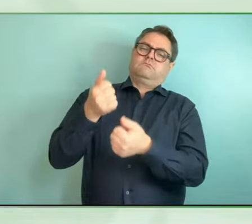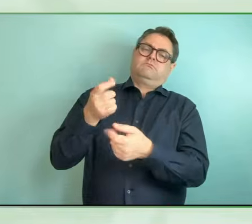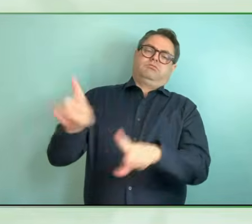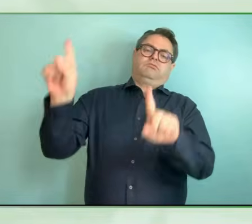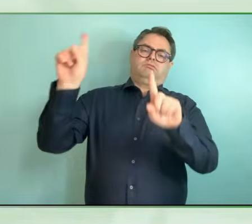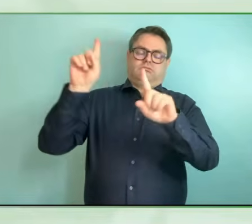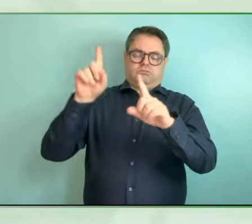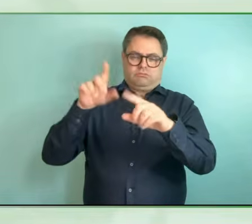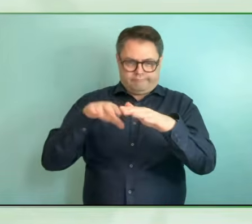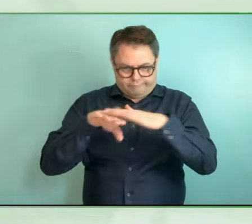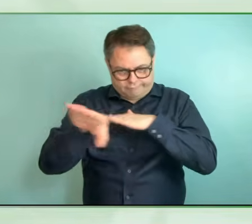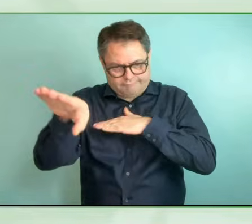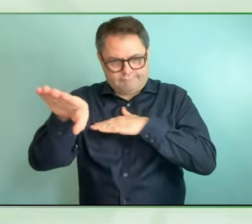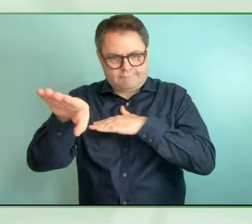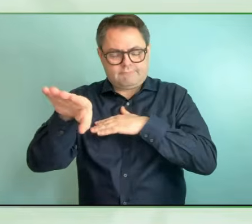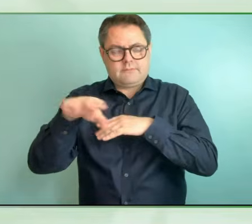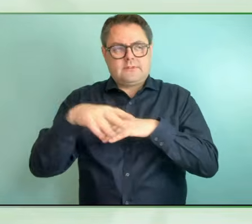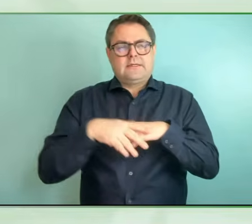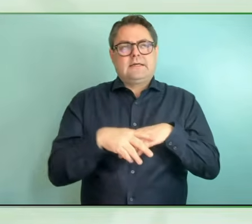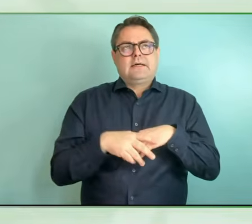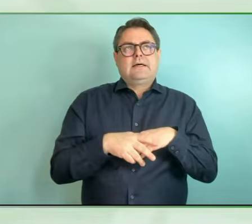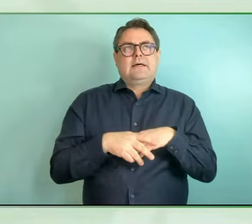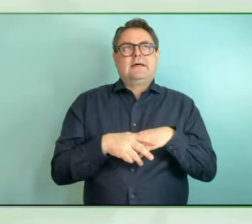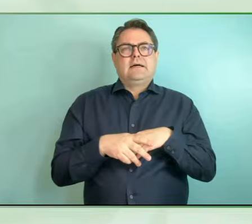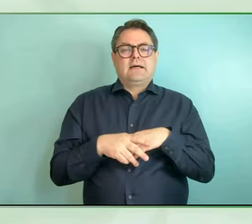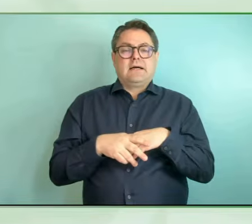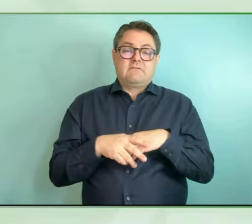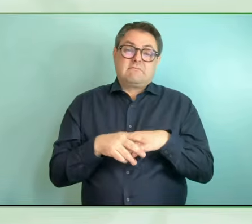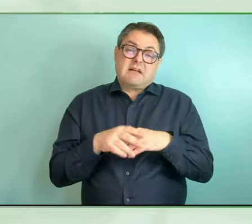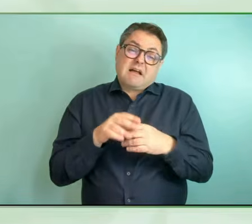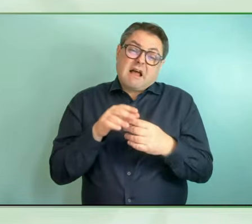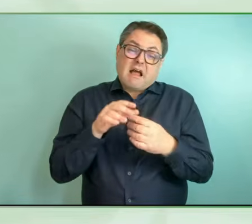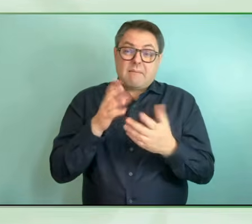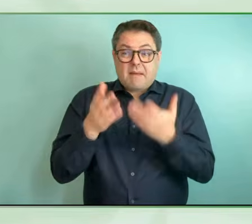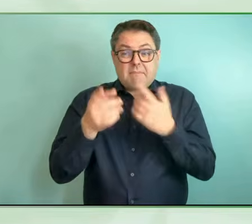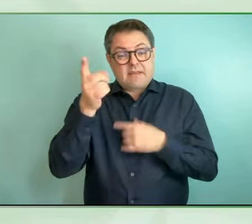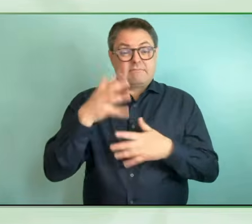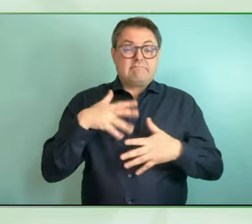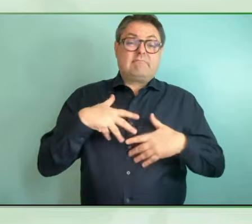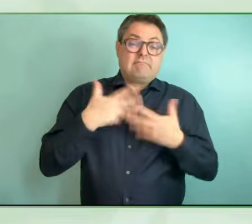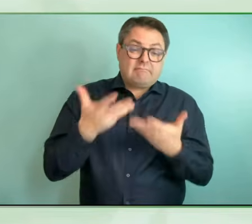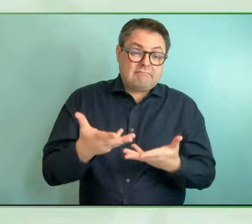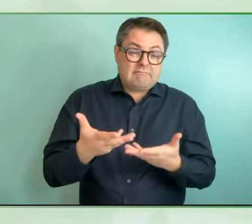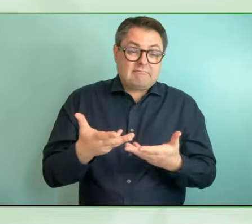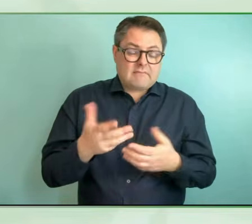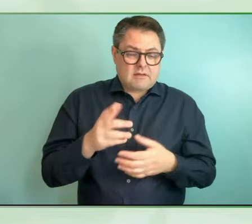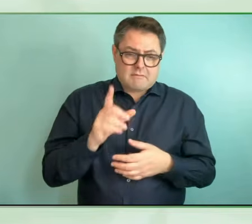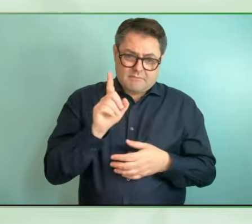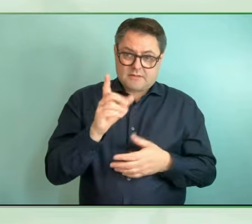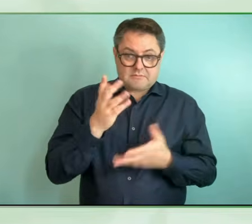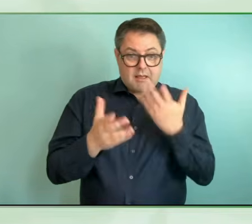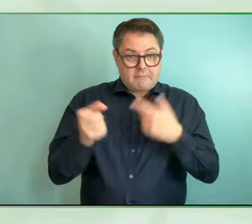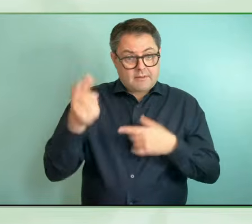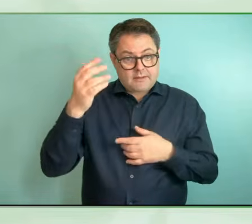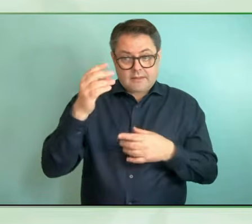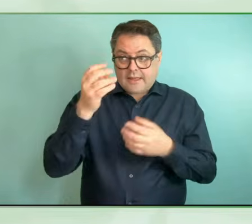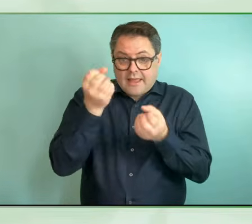are not willing, but they're lacking the information to do it. Like in the municipalities that we work